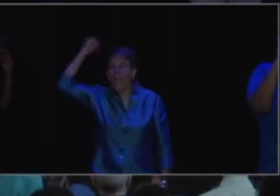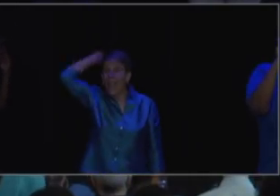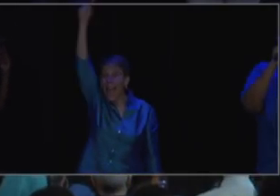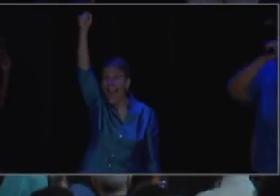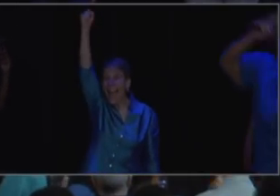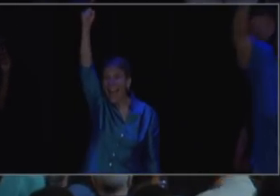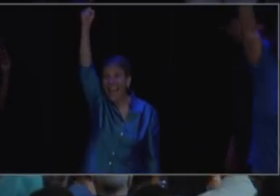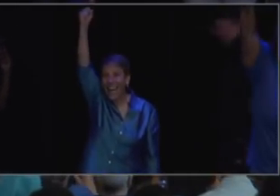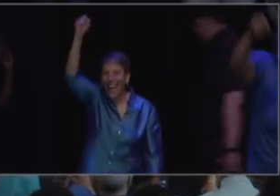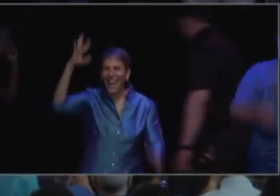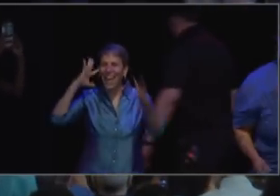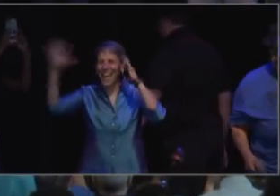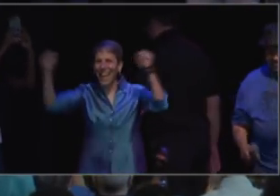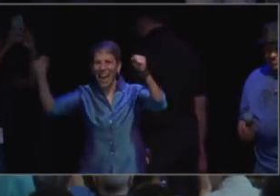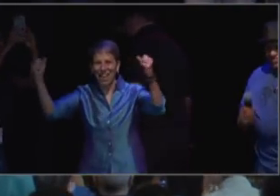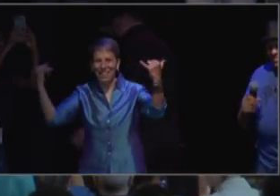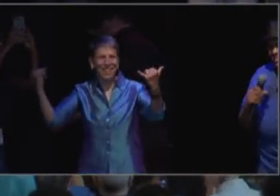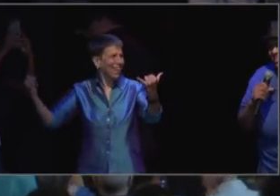Yeah!